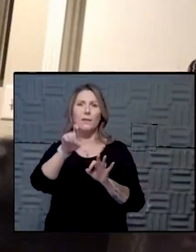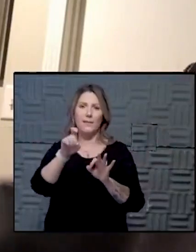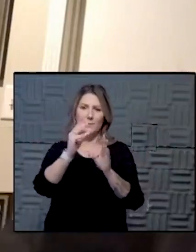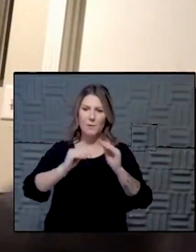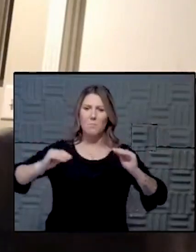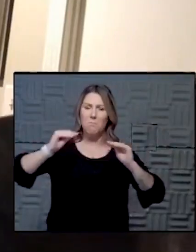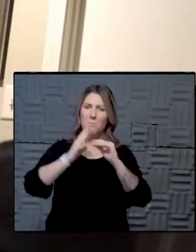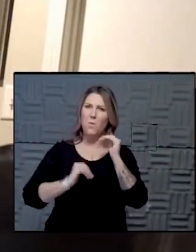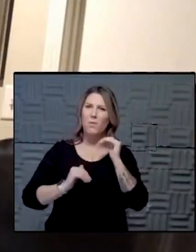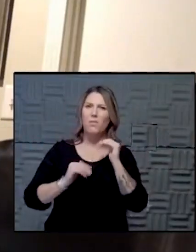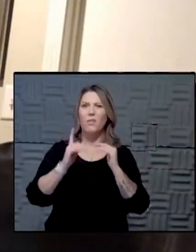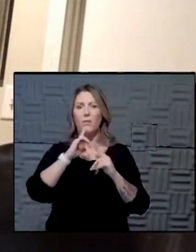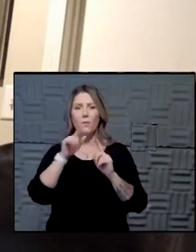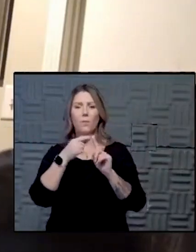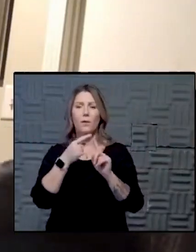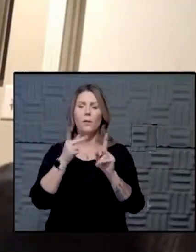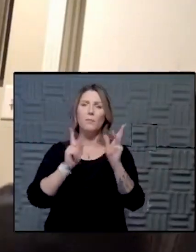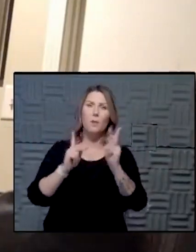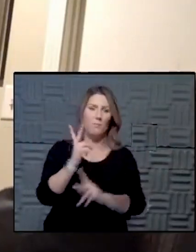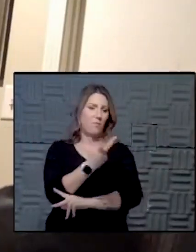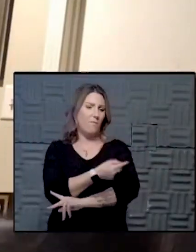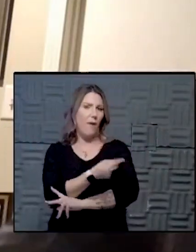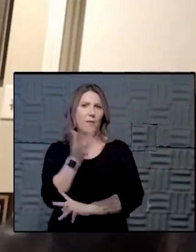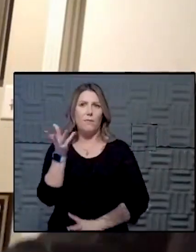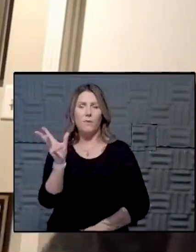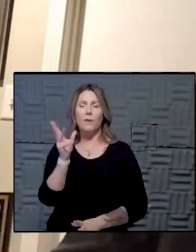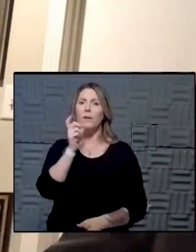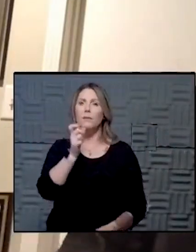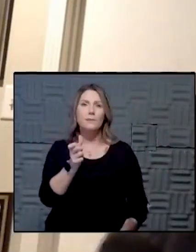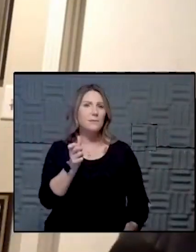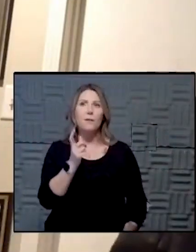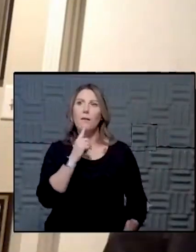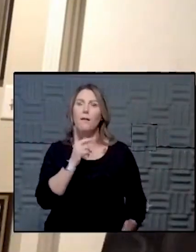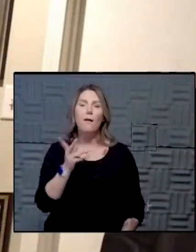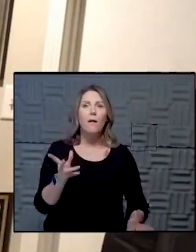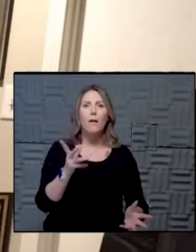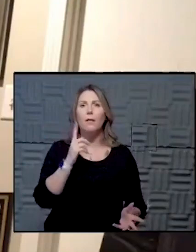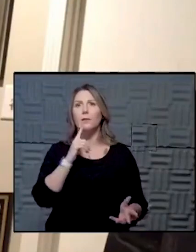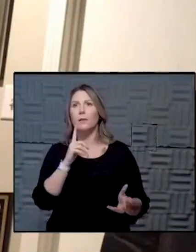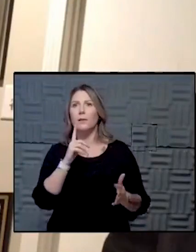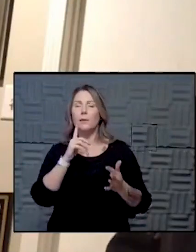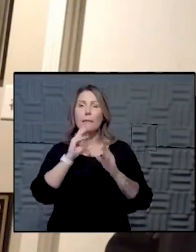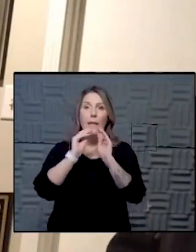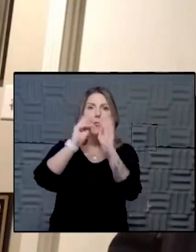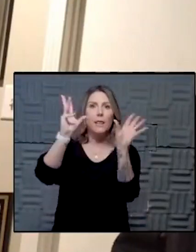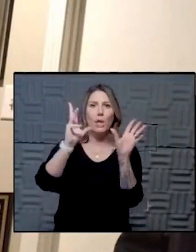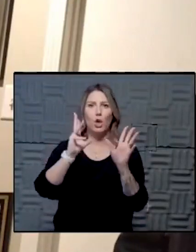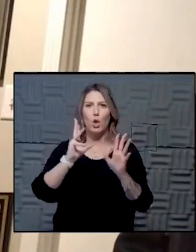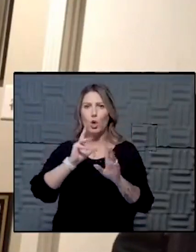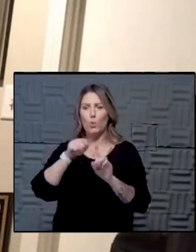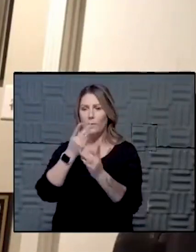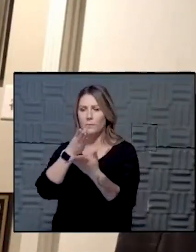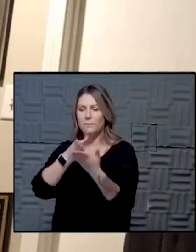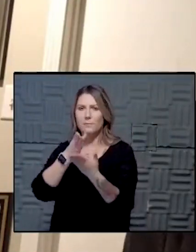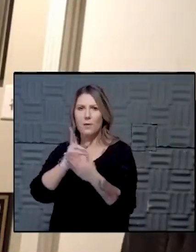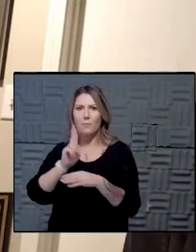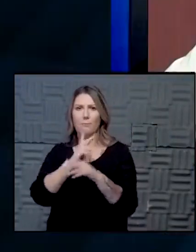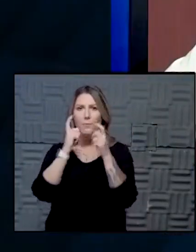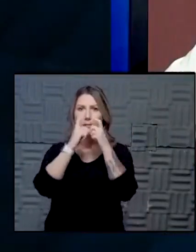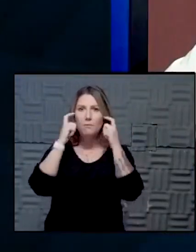beyond when people get vaccines, because it's not a black and white deadline of when we get to stop wearing